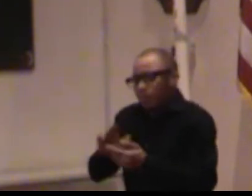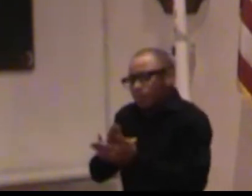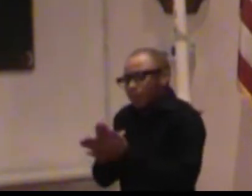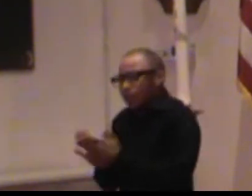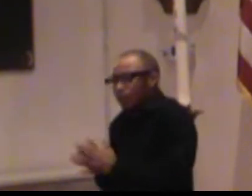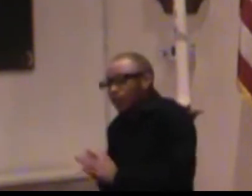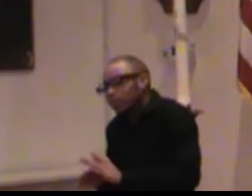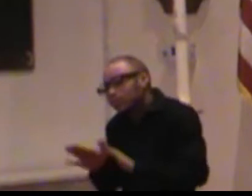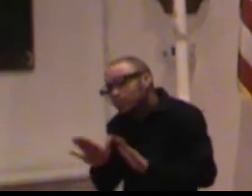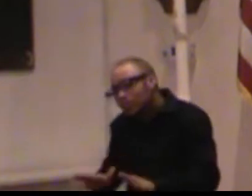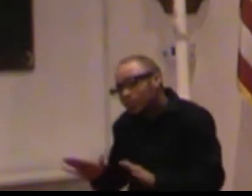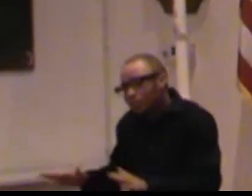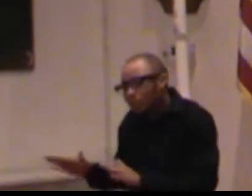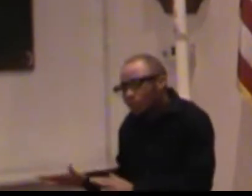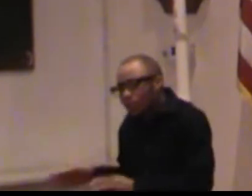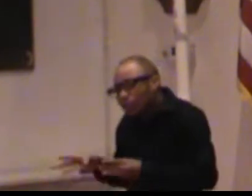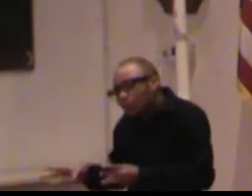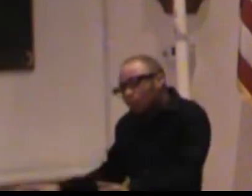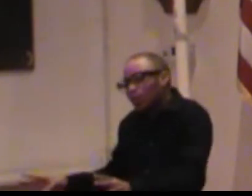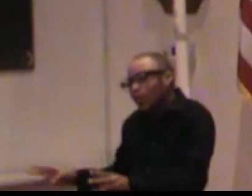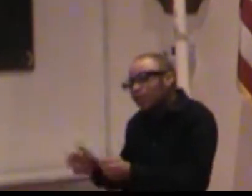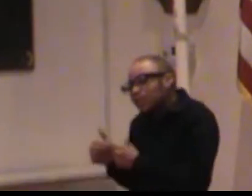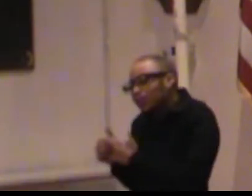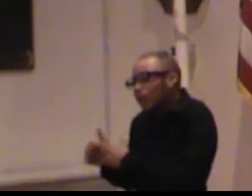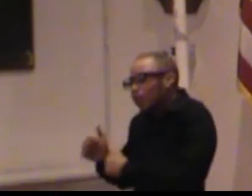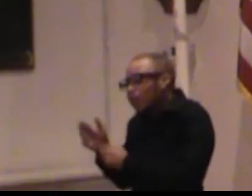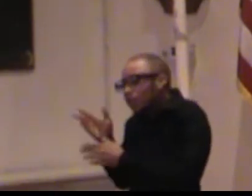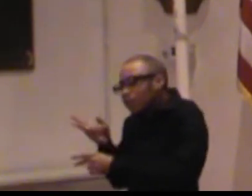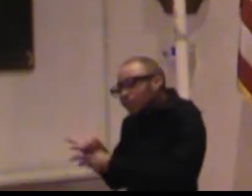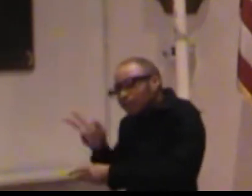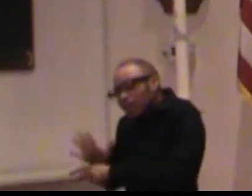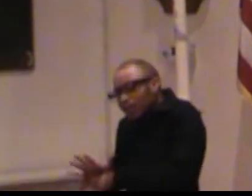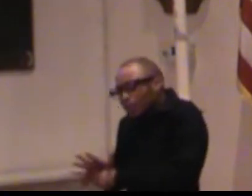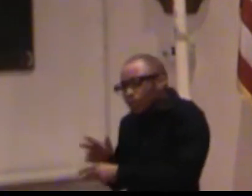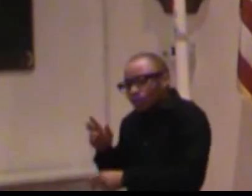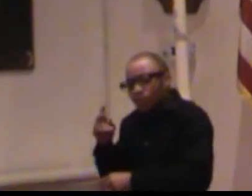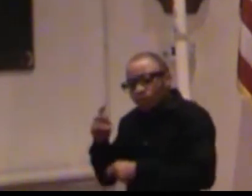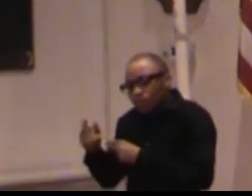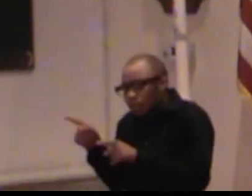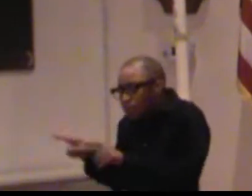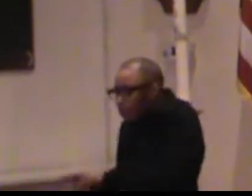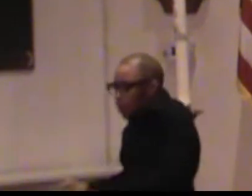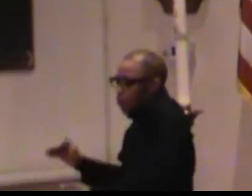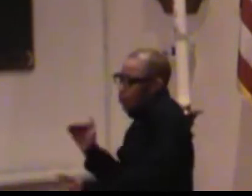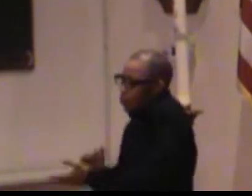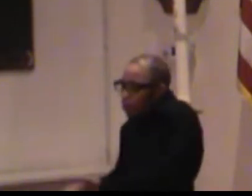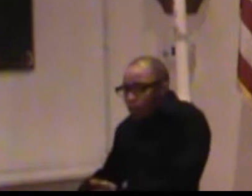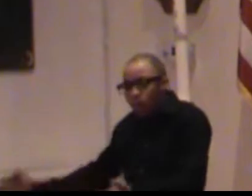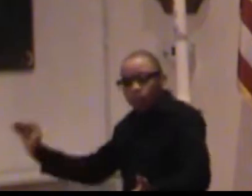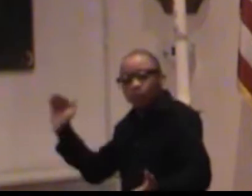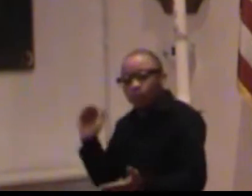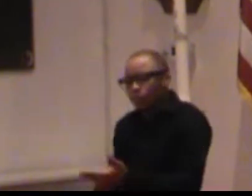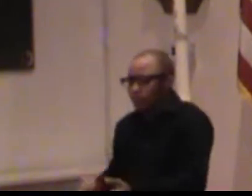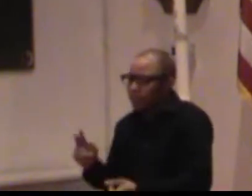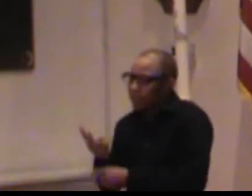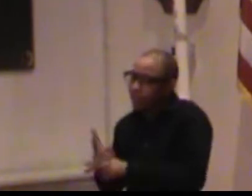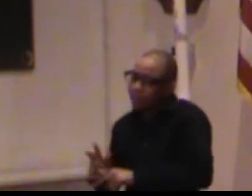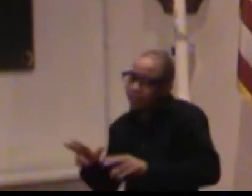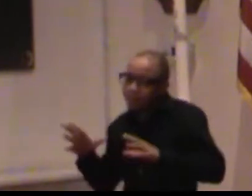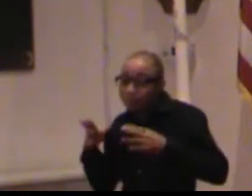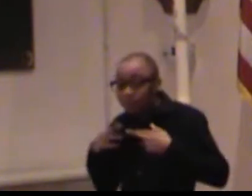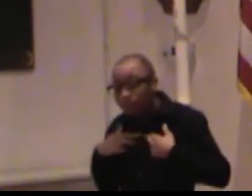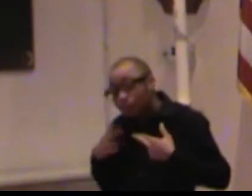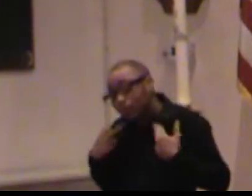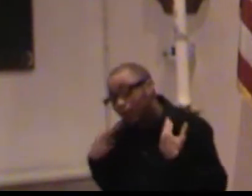to things being a certain way. We get used to doing things the same way. We get comfortable with